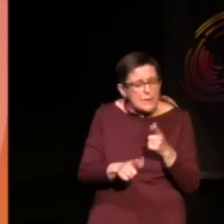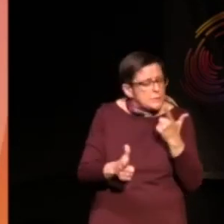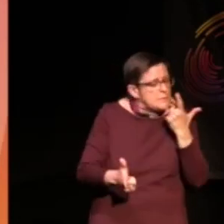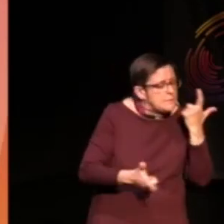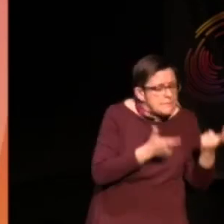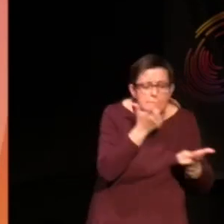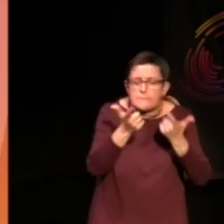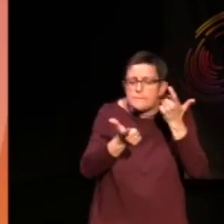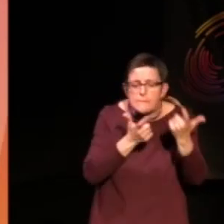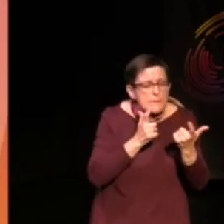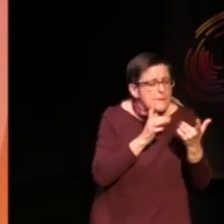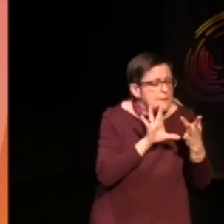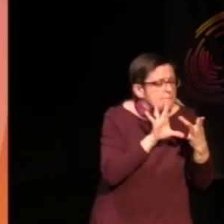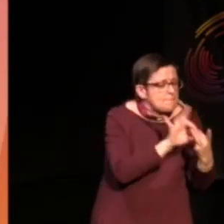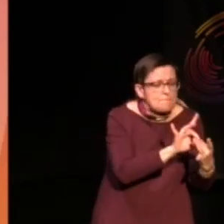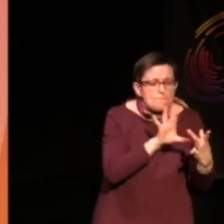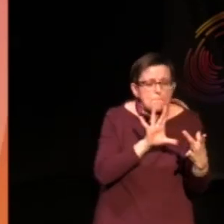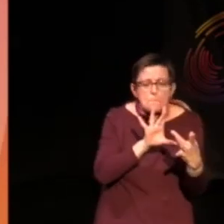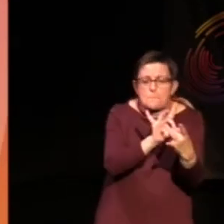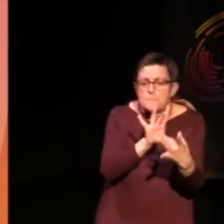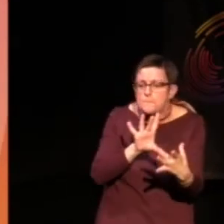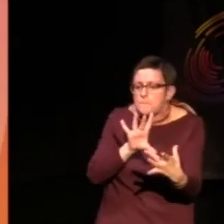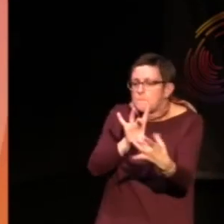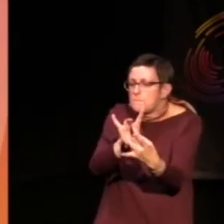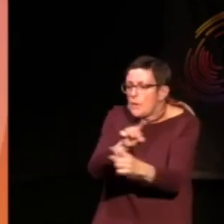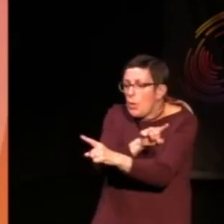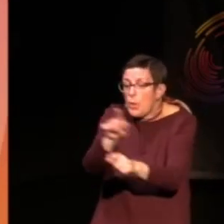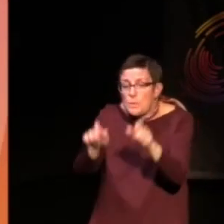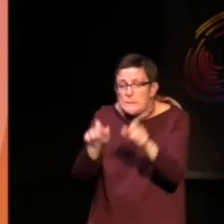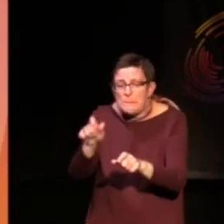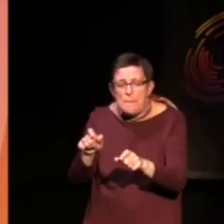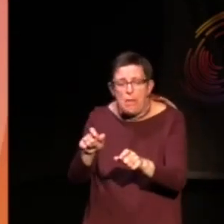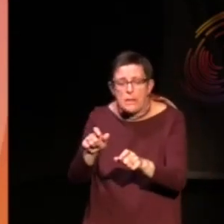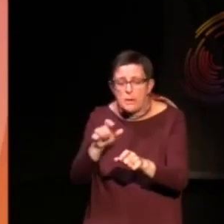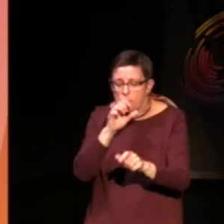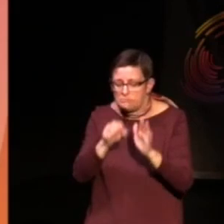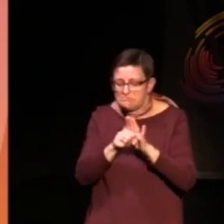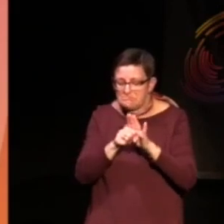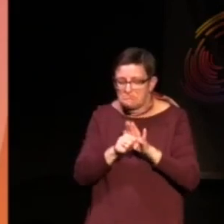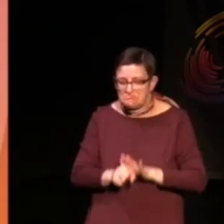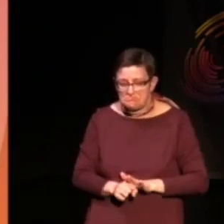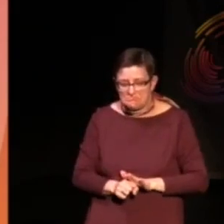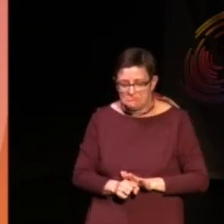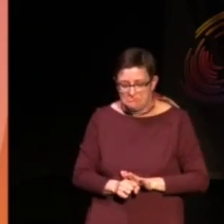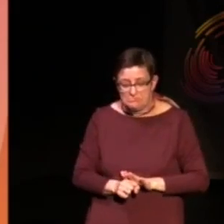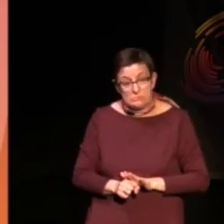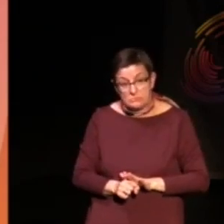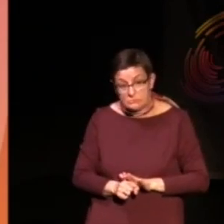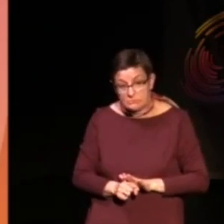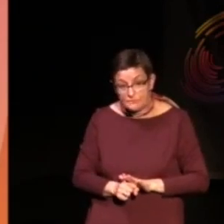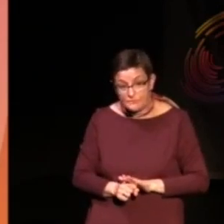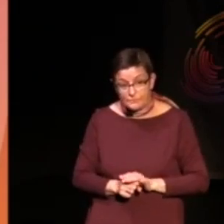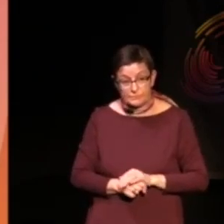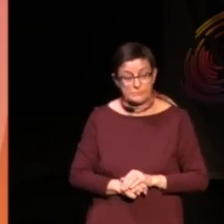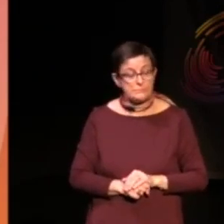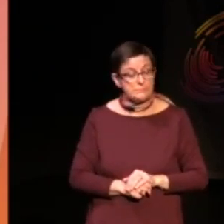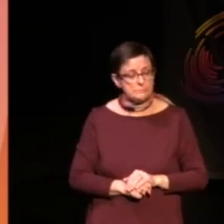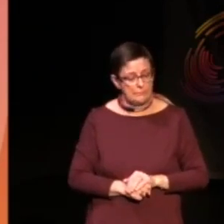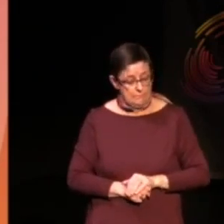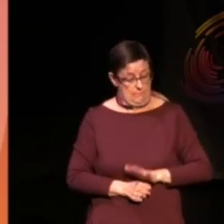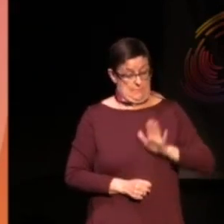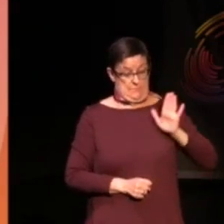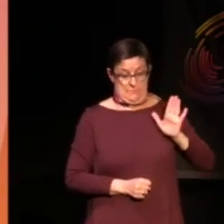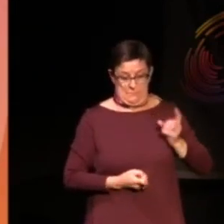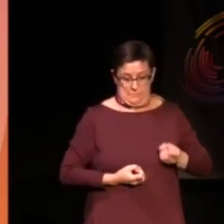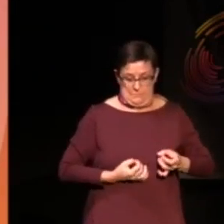open windows in those walls of numbness that are surrounding us today. H.G. Wells was fearless in